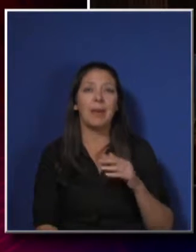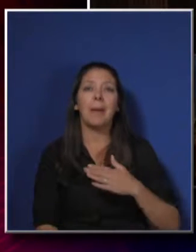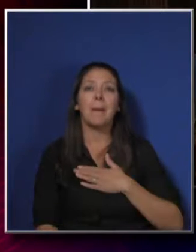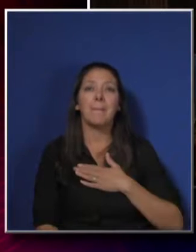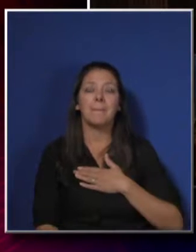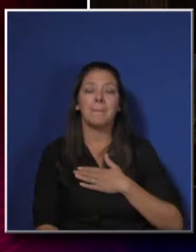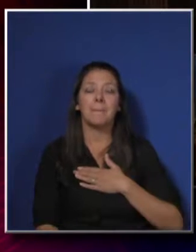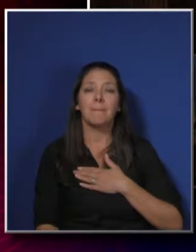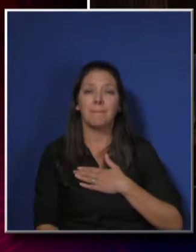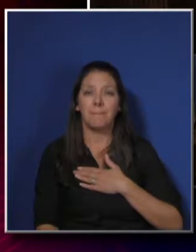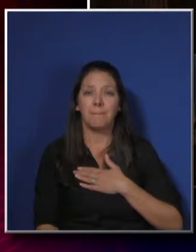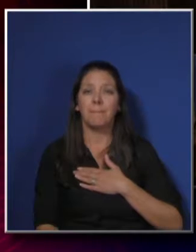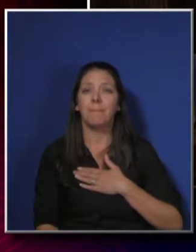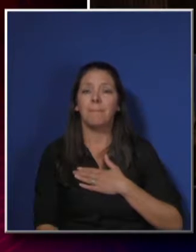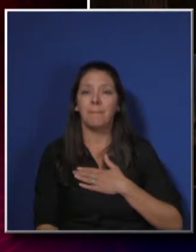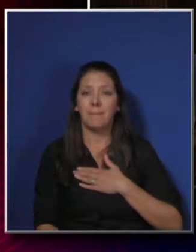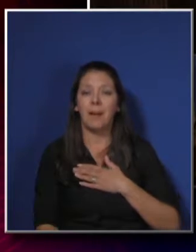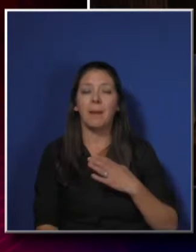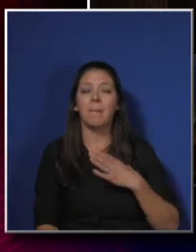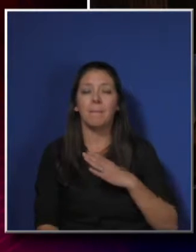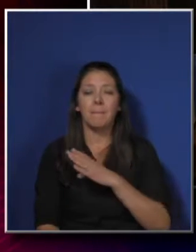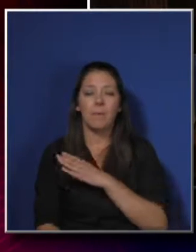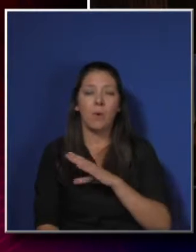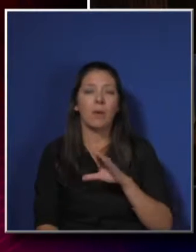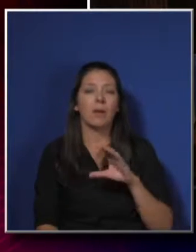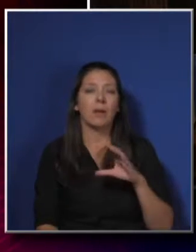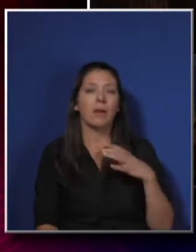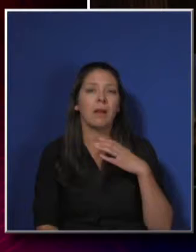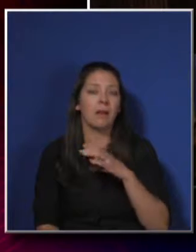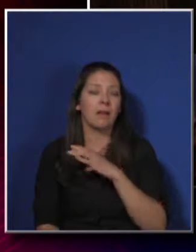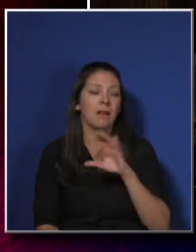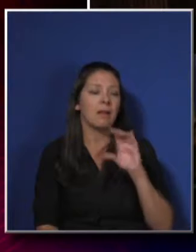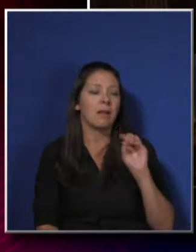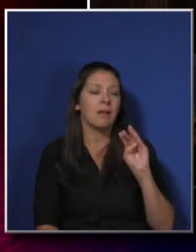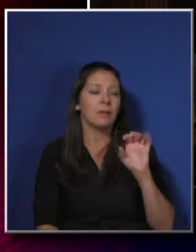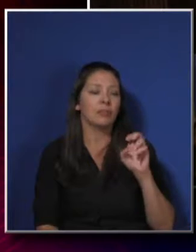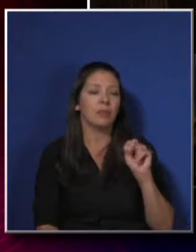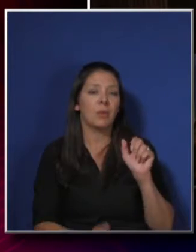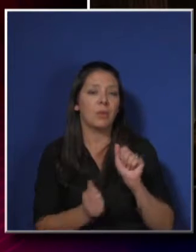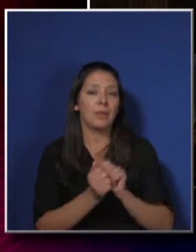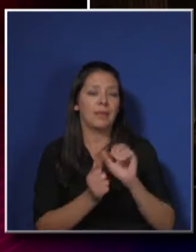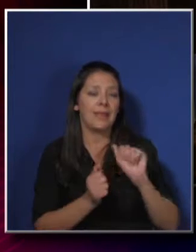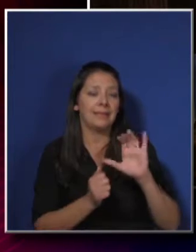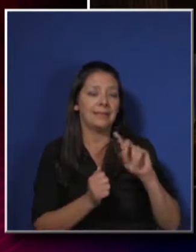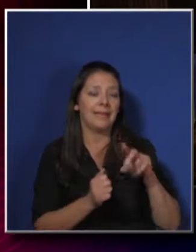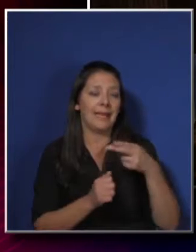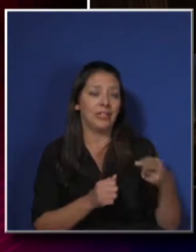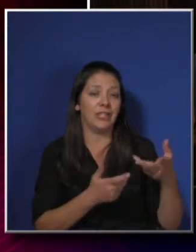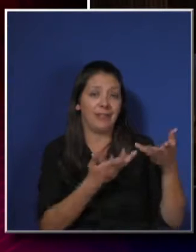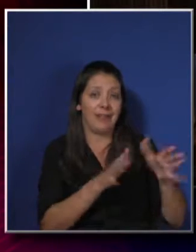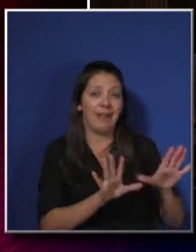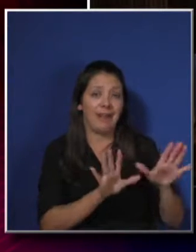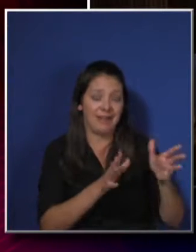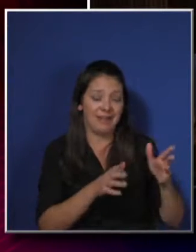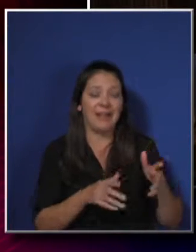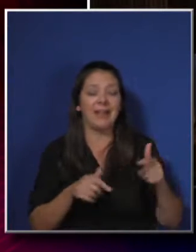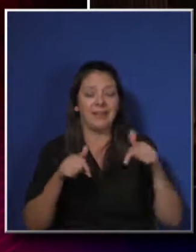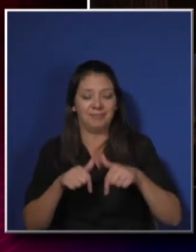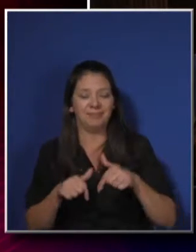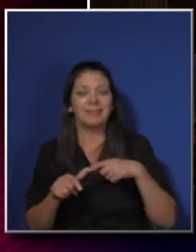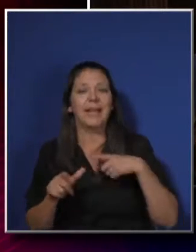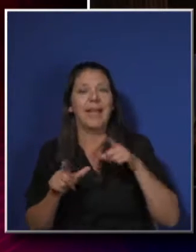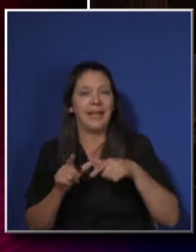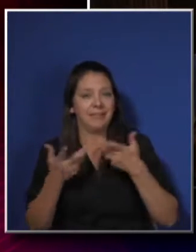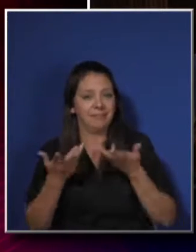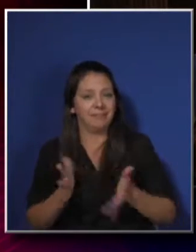with my board commission with ACBHH ends. I have put in my application